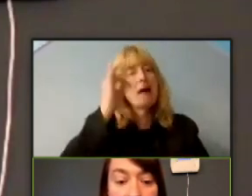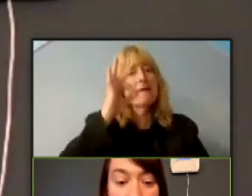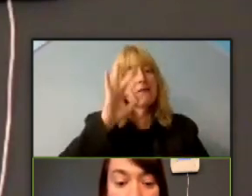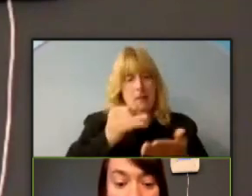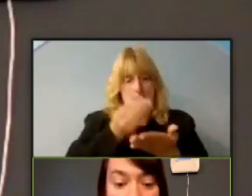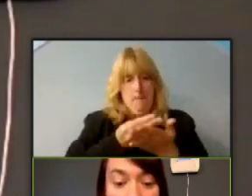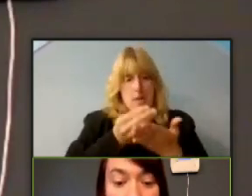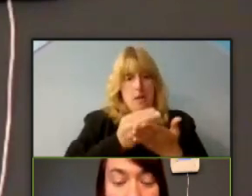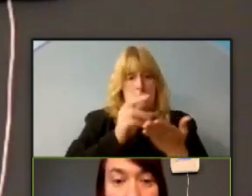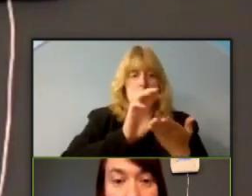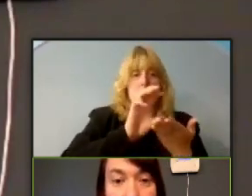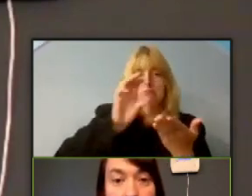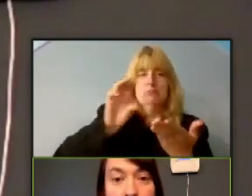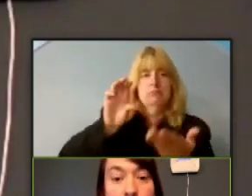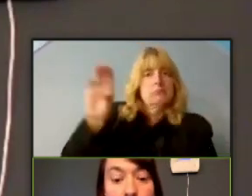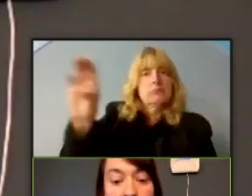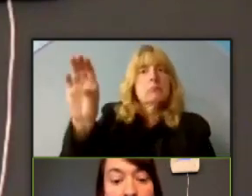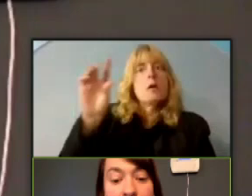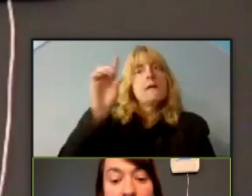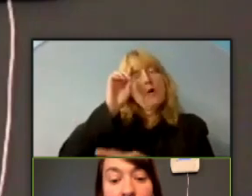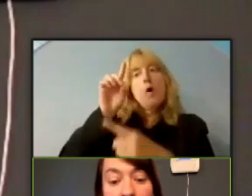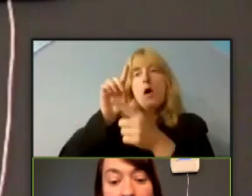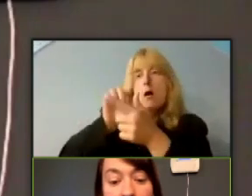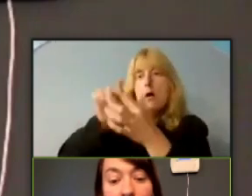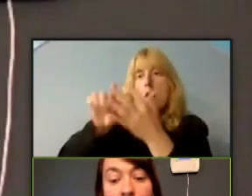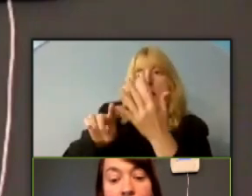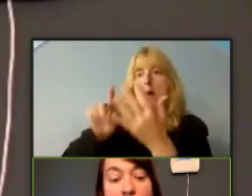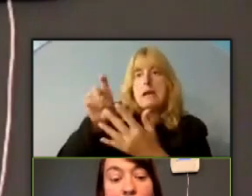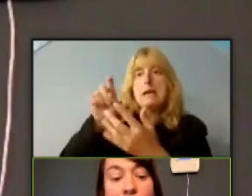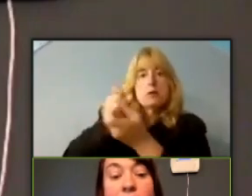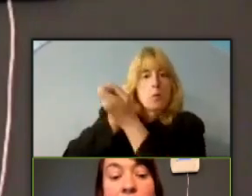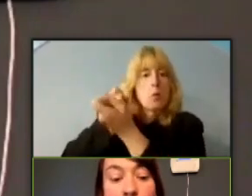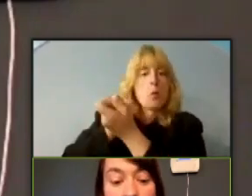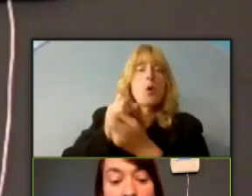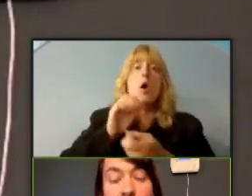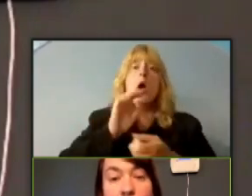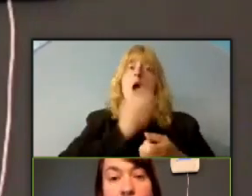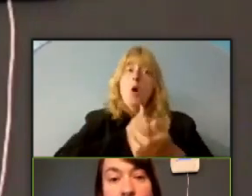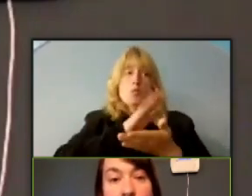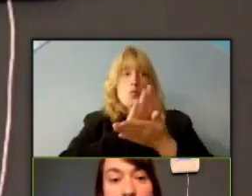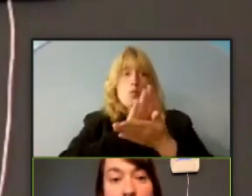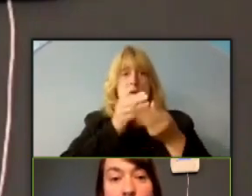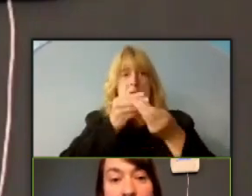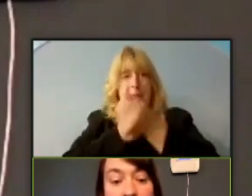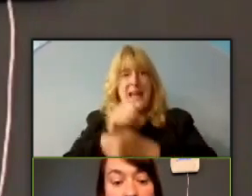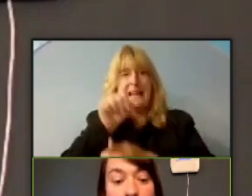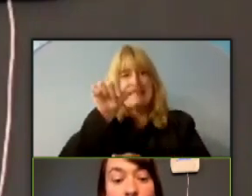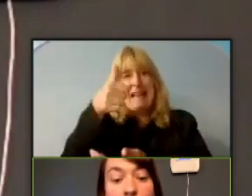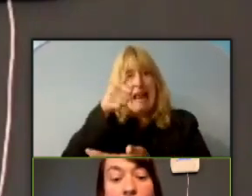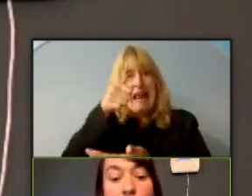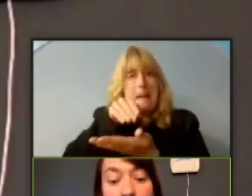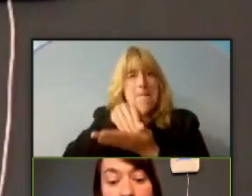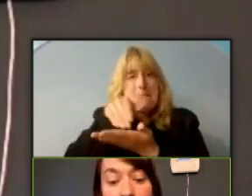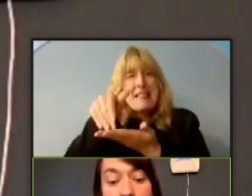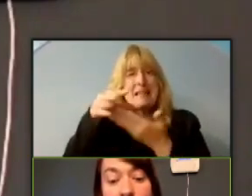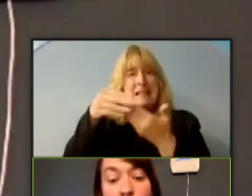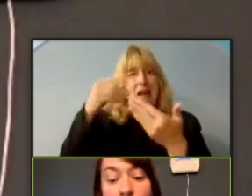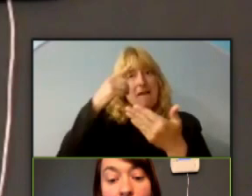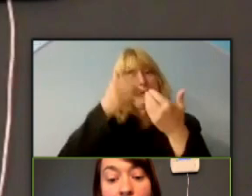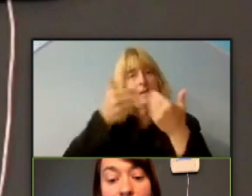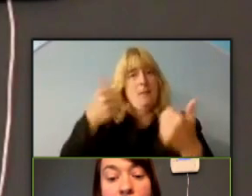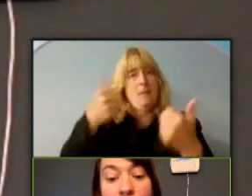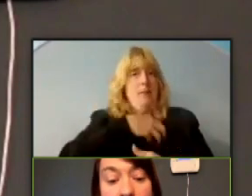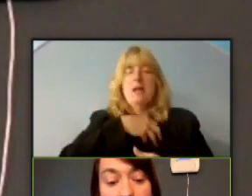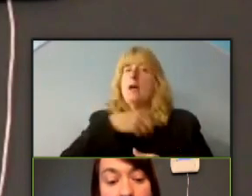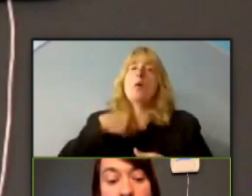supports our communities need? Our schools spend $10 million on a separate police department. That money needs to go to the liberation to support